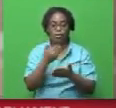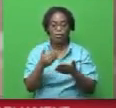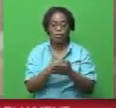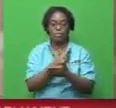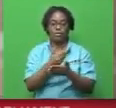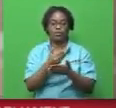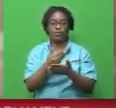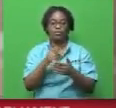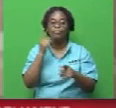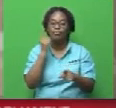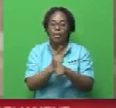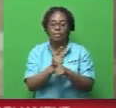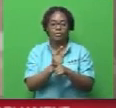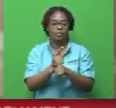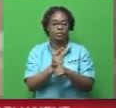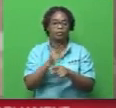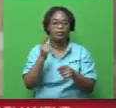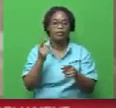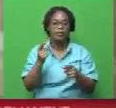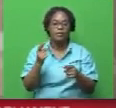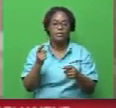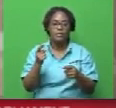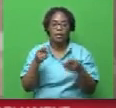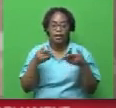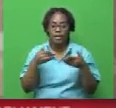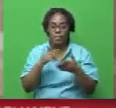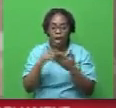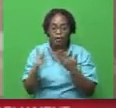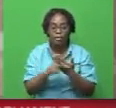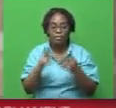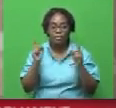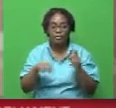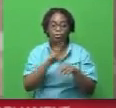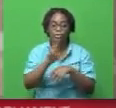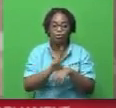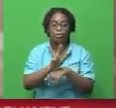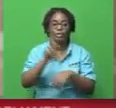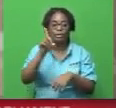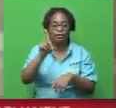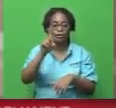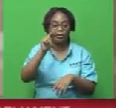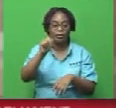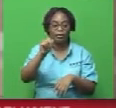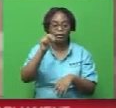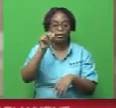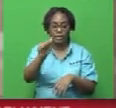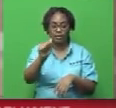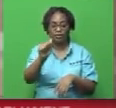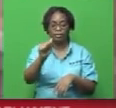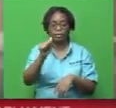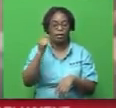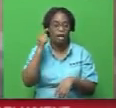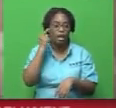CCTV. CCTV and body cameras for police. They buy the body cameras, they didn't buy any,